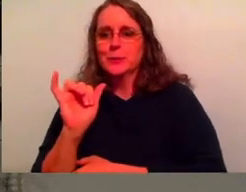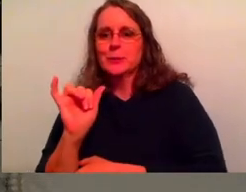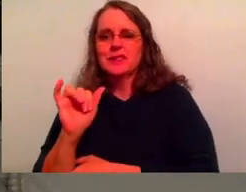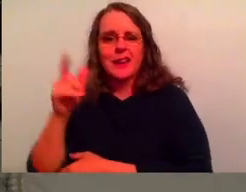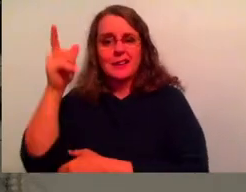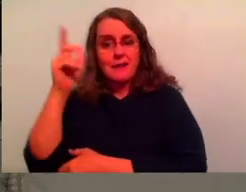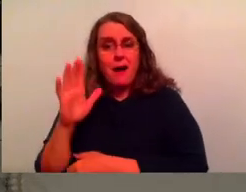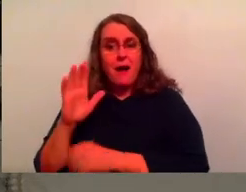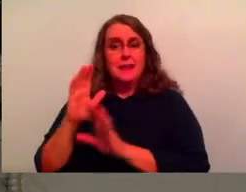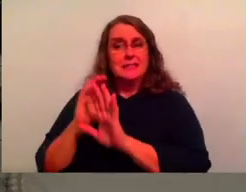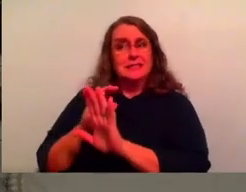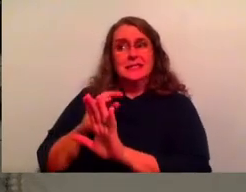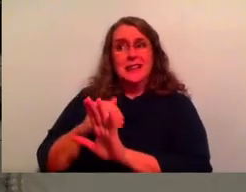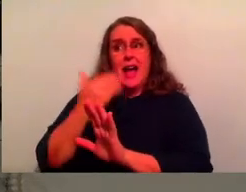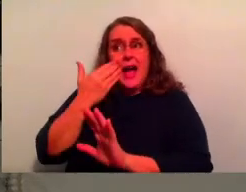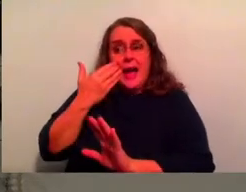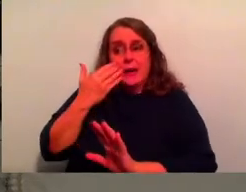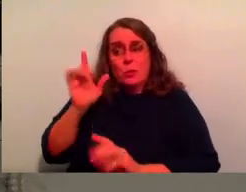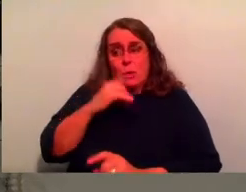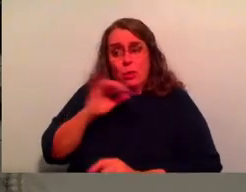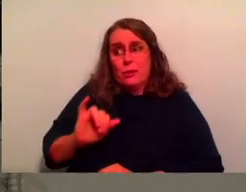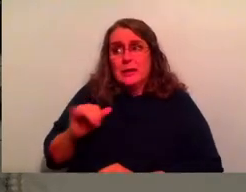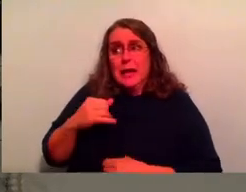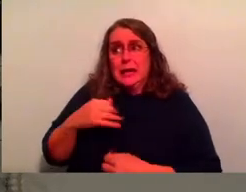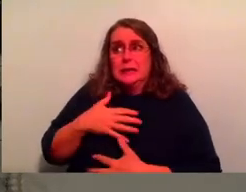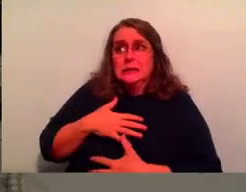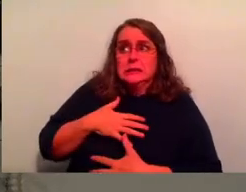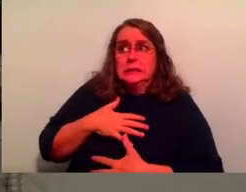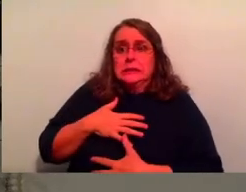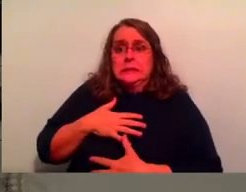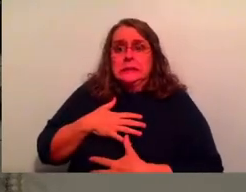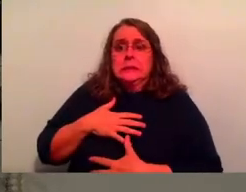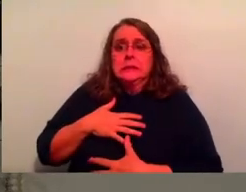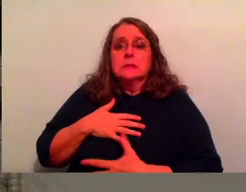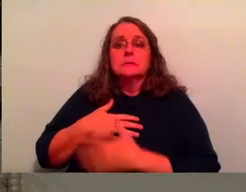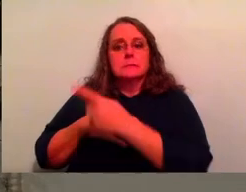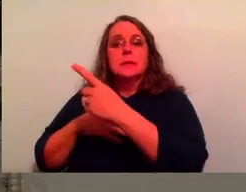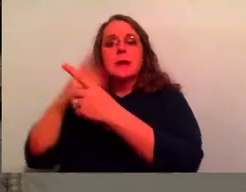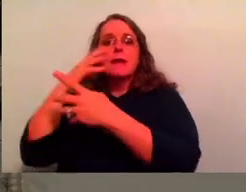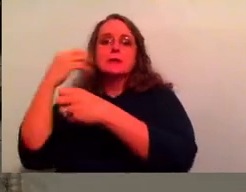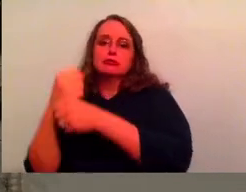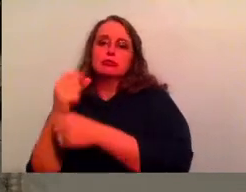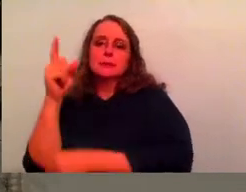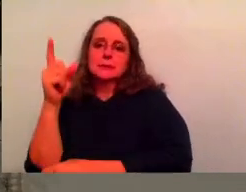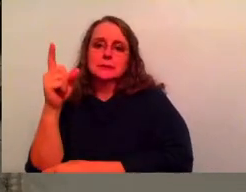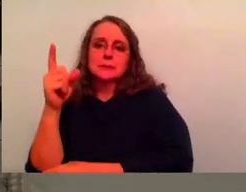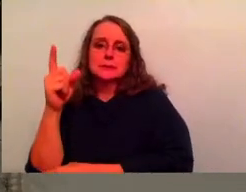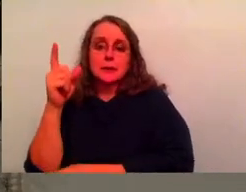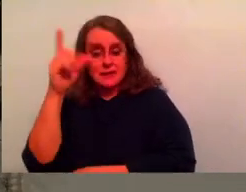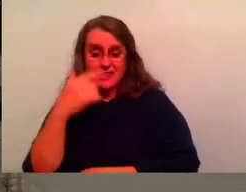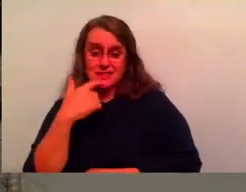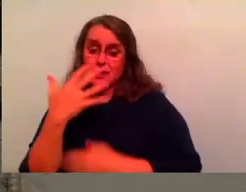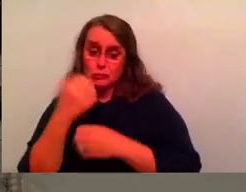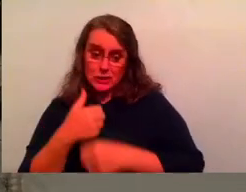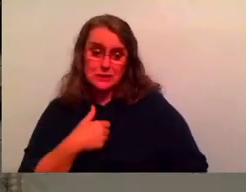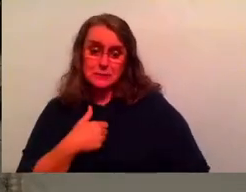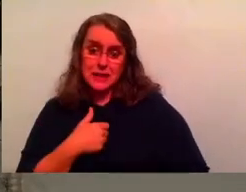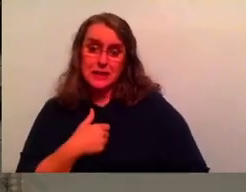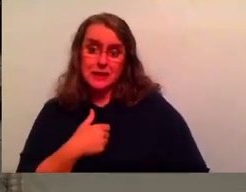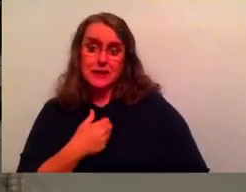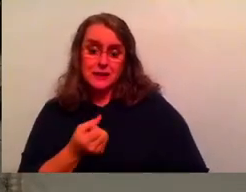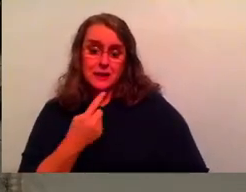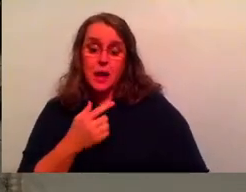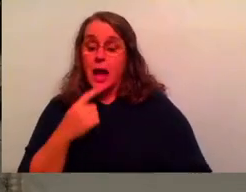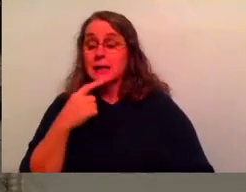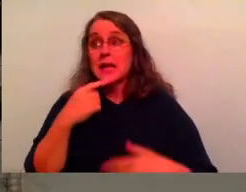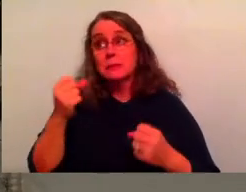like, you may not know exactly what it's going to look like, but know that there's this one way and I need you just to trust me in this. And we've got to go, okay, I'm terrified and this is hard, but